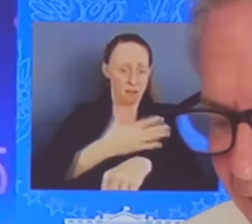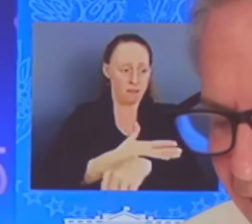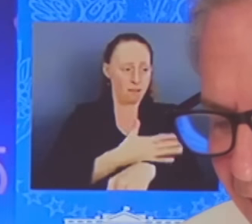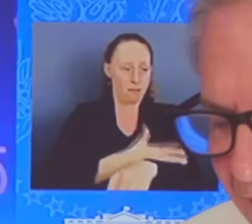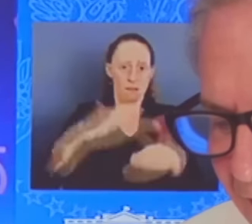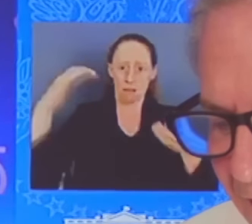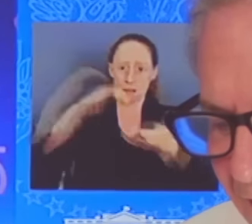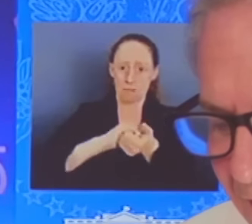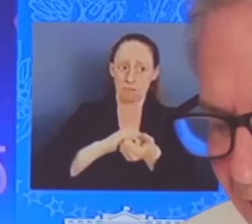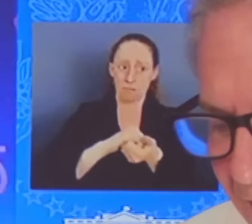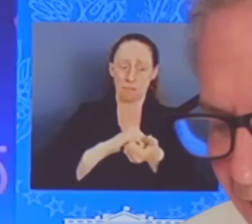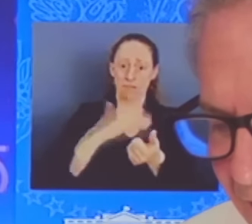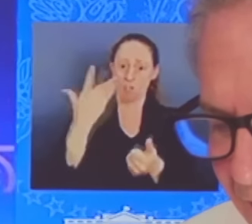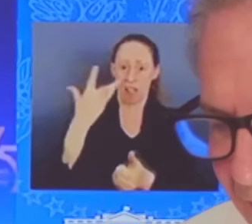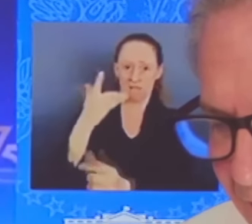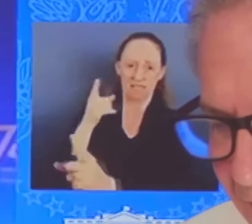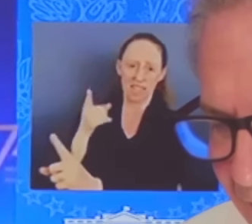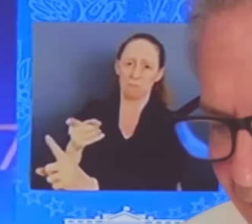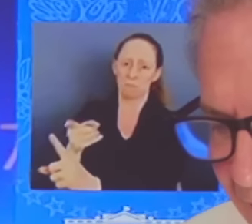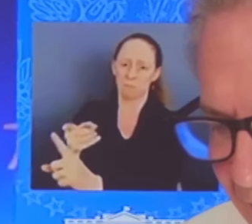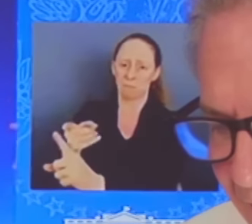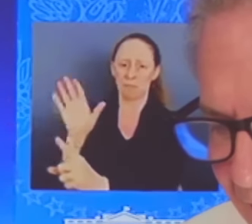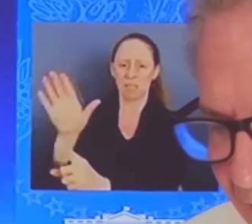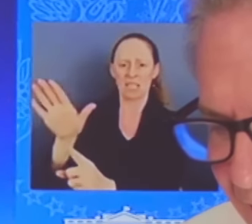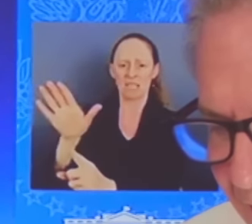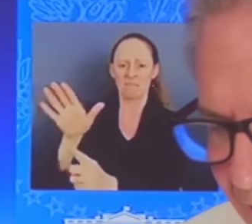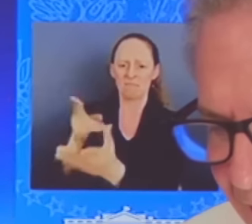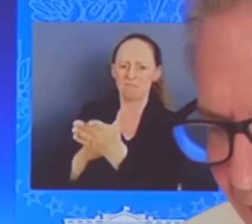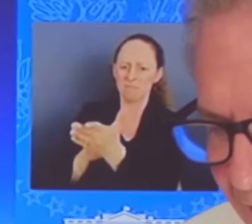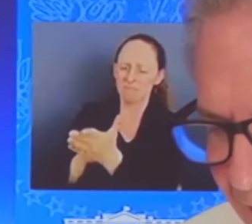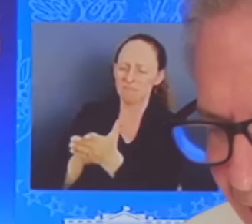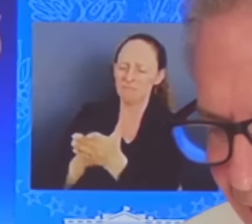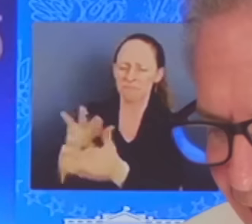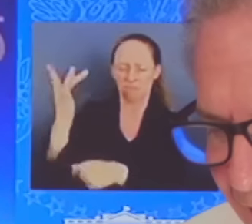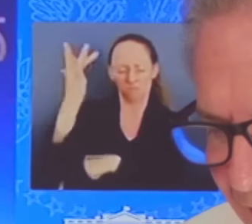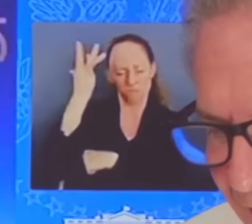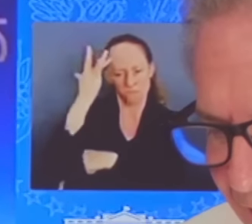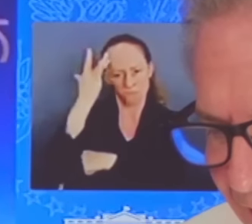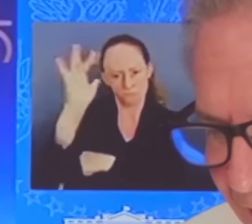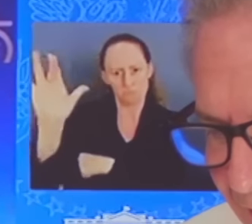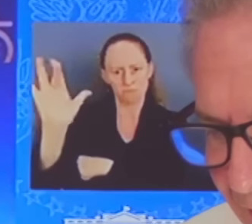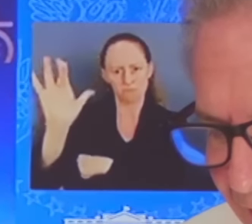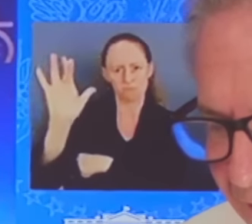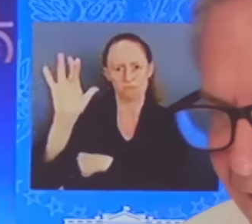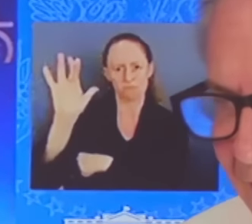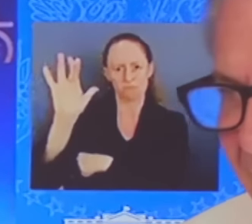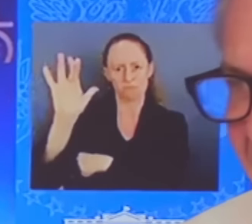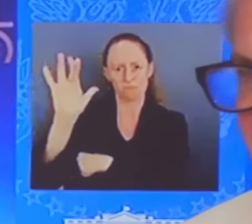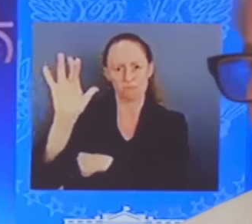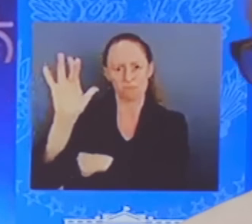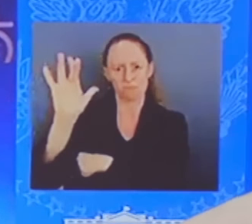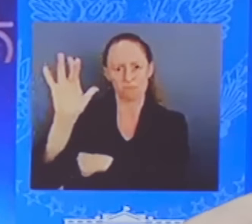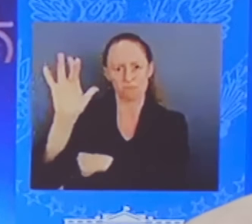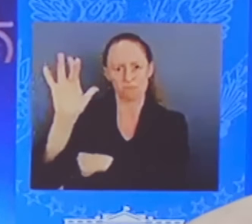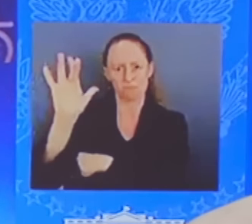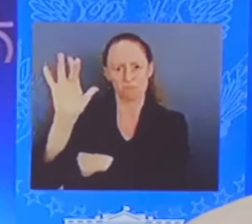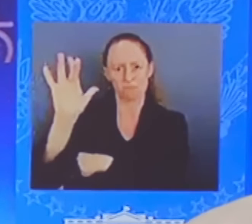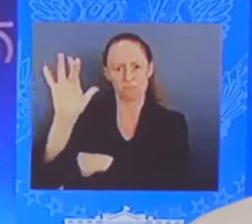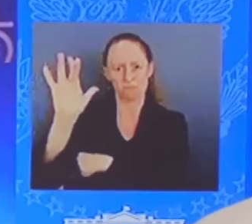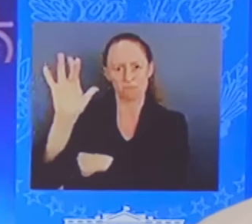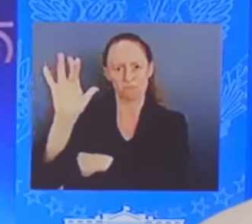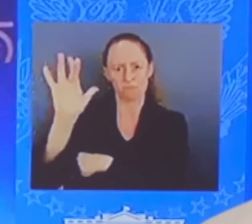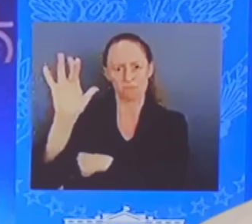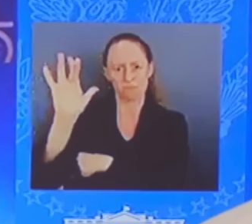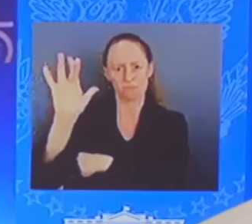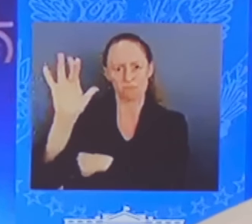integrity and intellectual rigor, a calm temperament, a moment of crisis. In a moment of crisis. Well, he